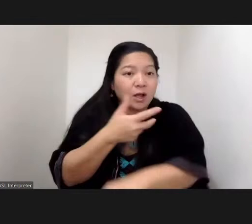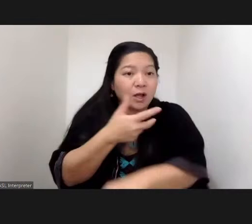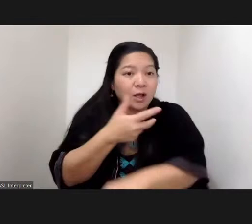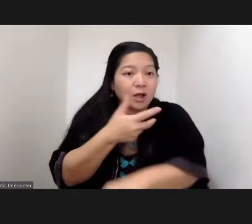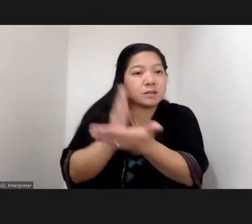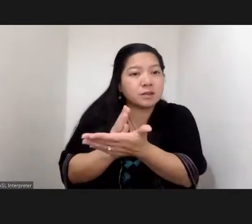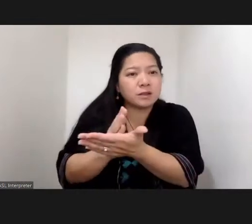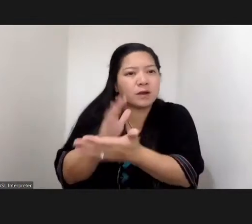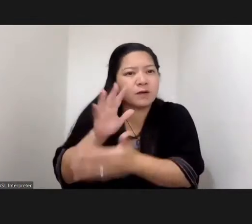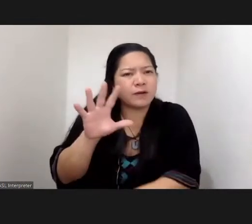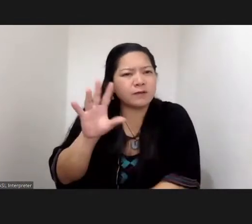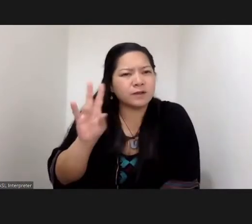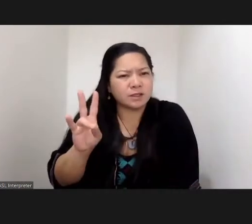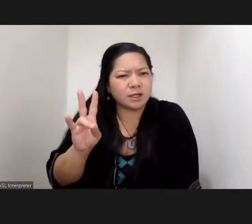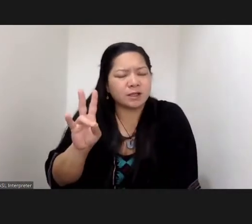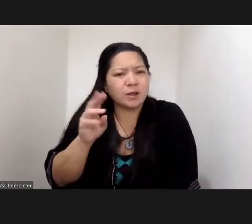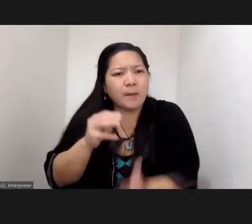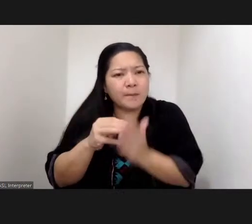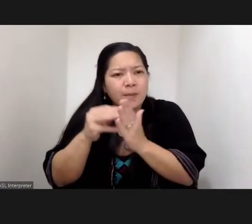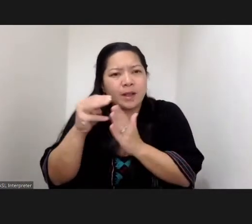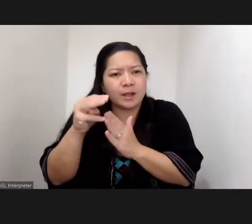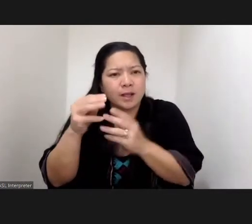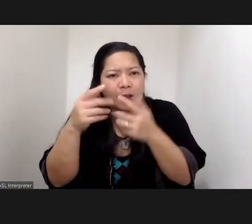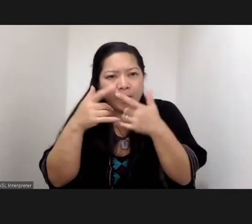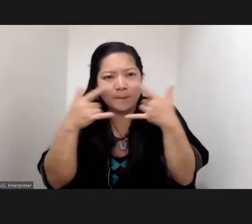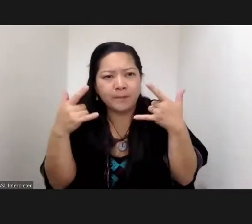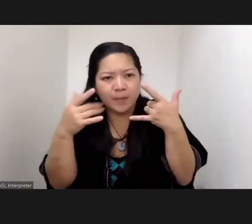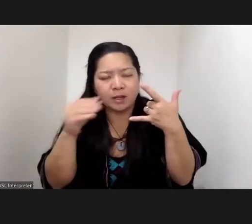75 million masks, ramping up 200,000 vaccines,